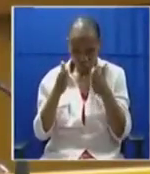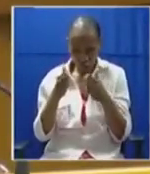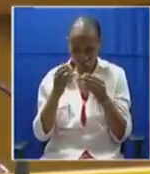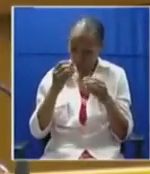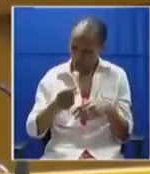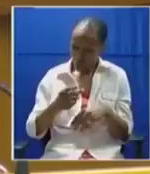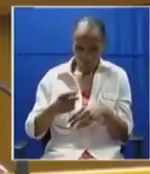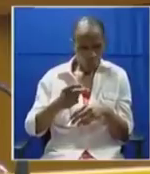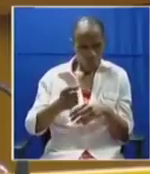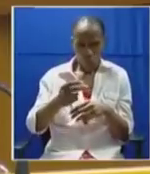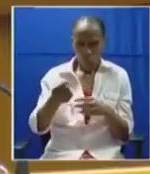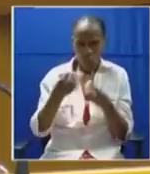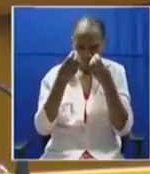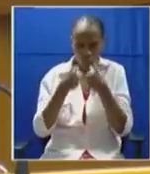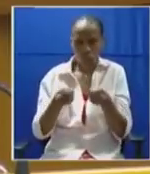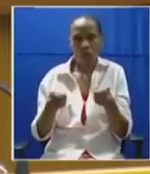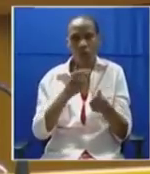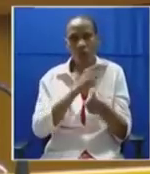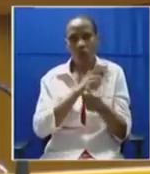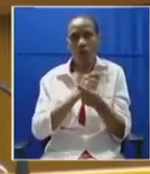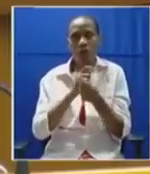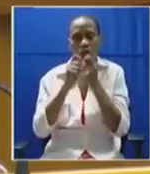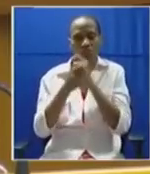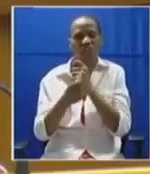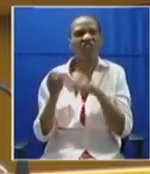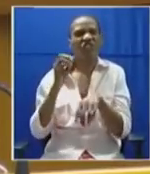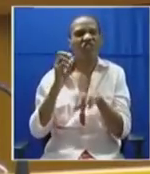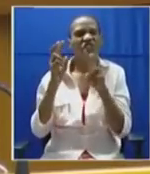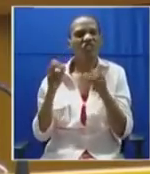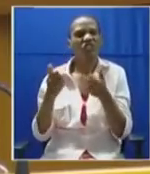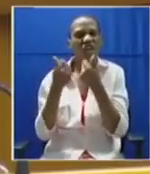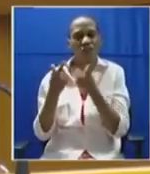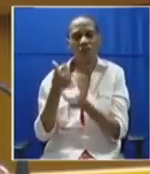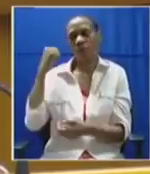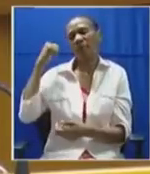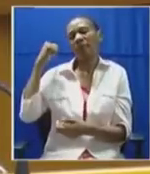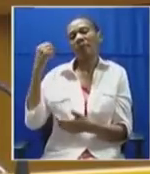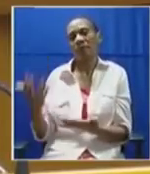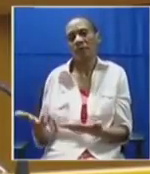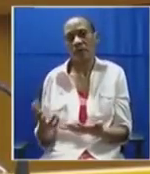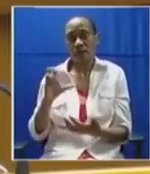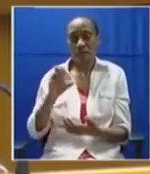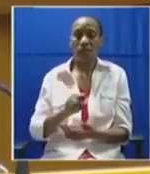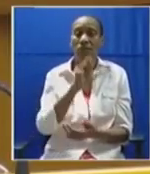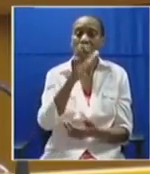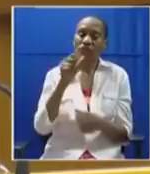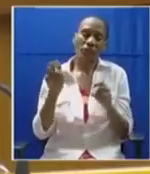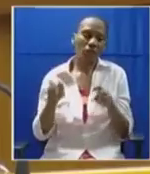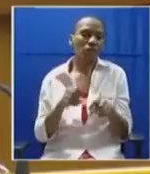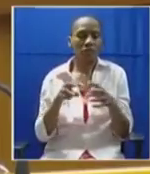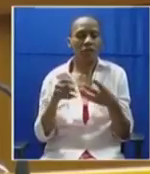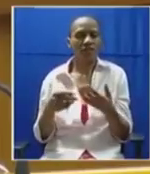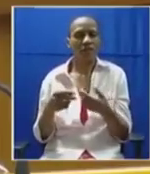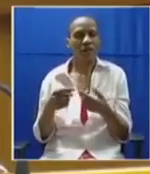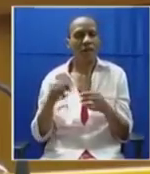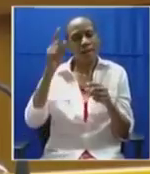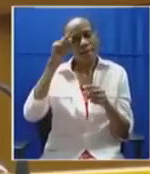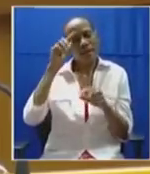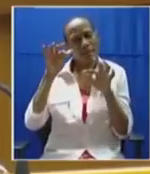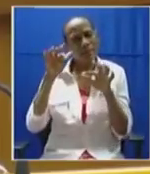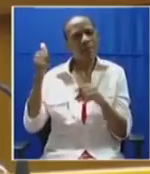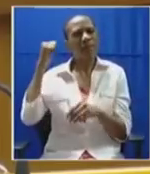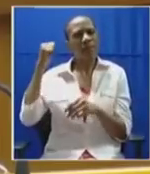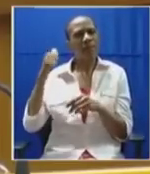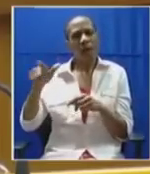with greater urgency to redress past land dispossessions. South Africa suffers from a history of black people being